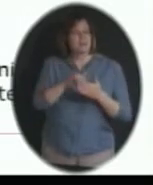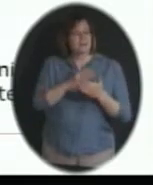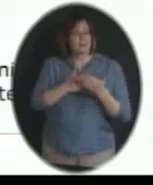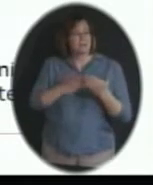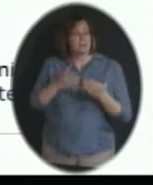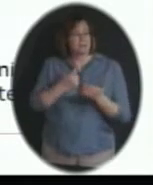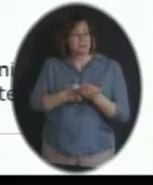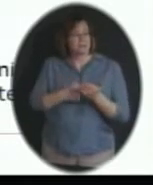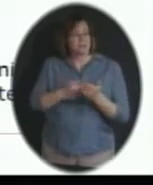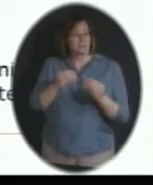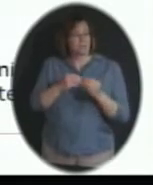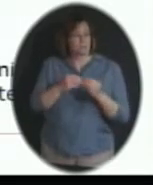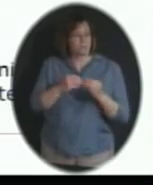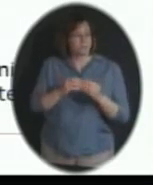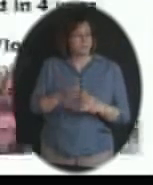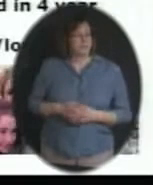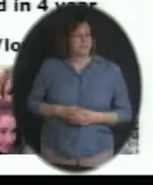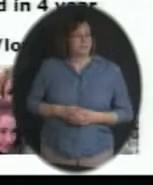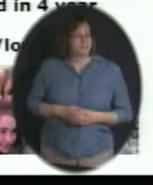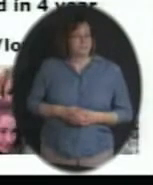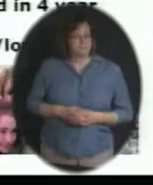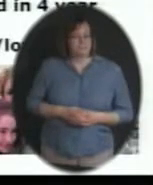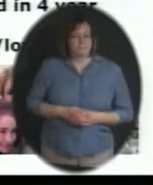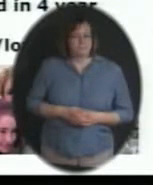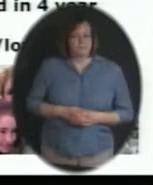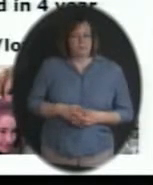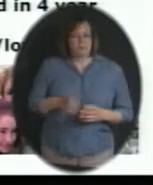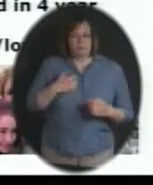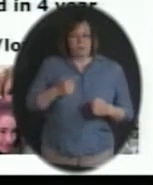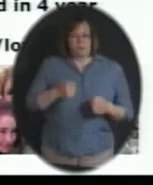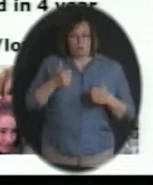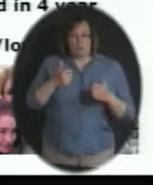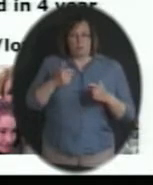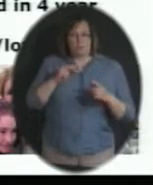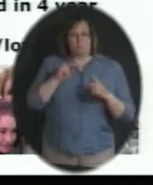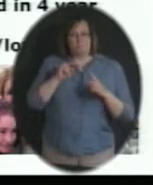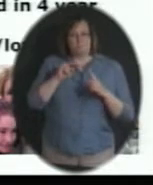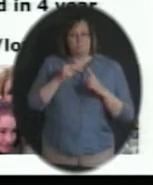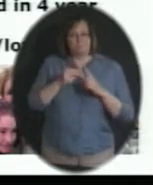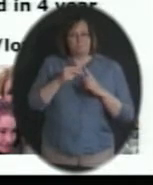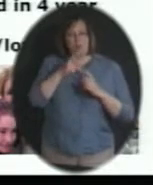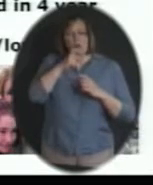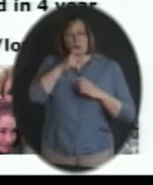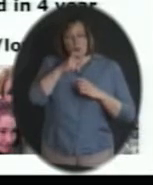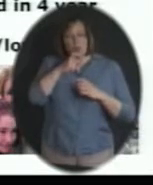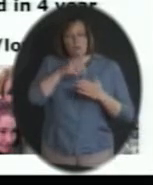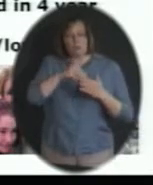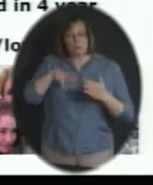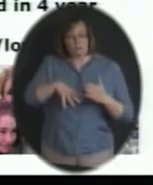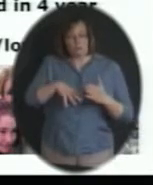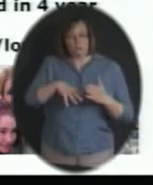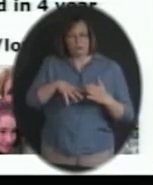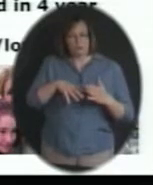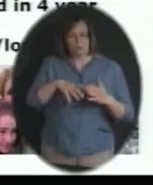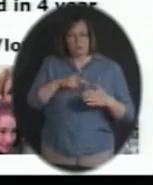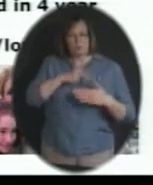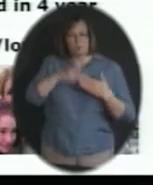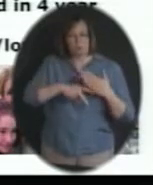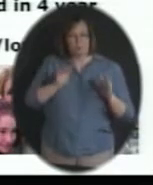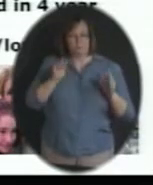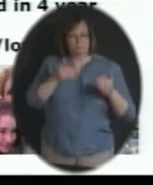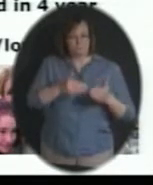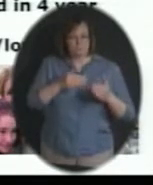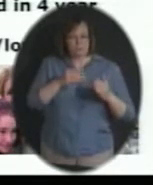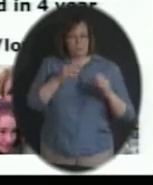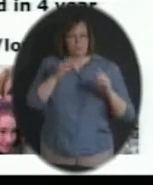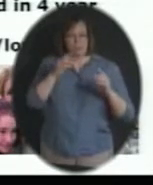talk a little bit more about. To give you a quick profile of who these Avid students are, The program targets